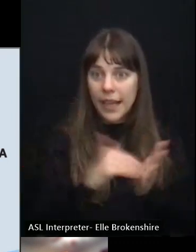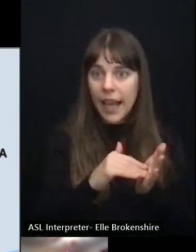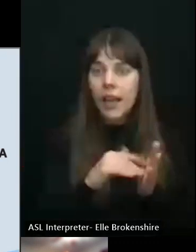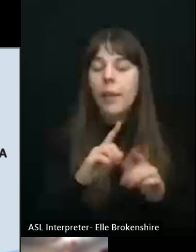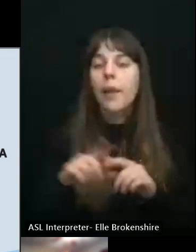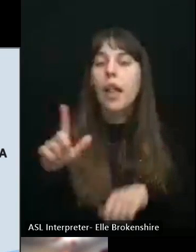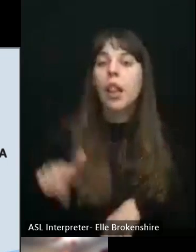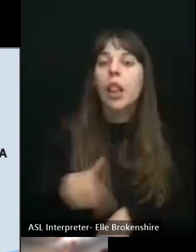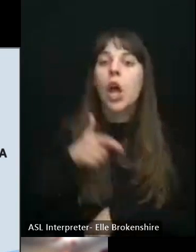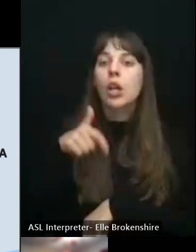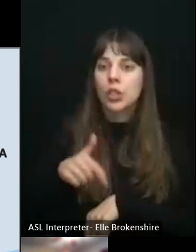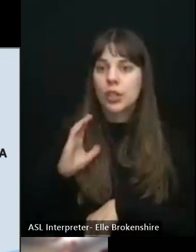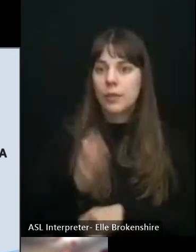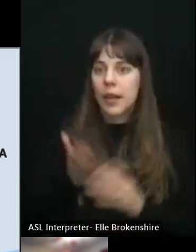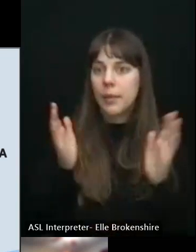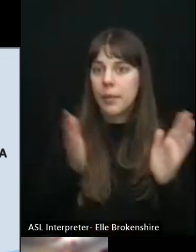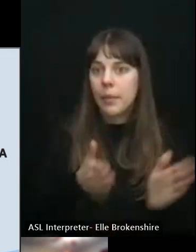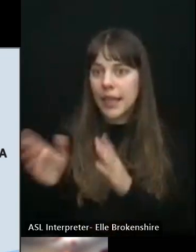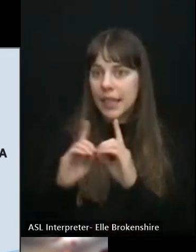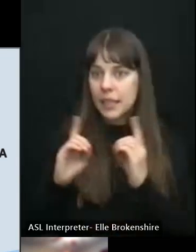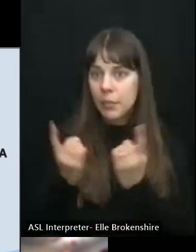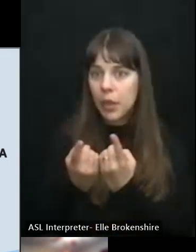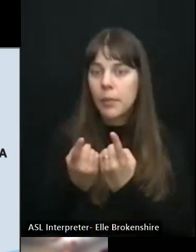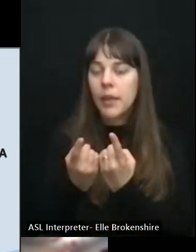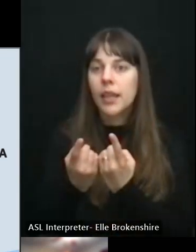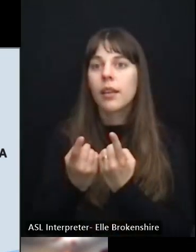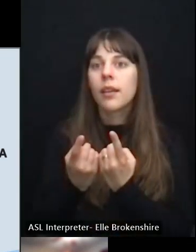our planning department is